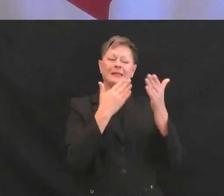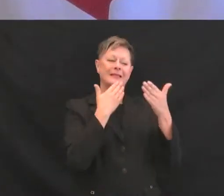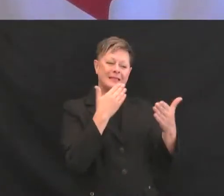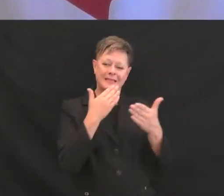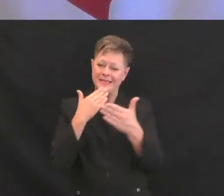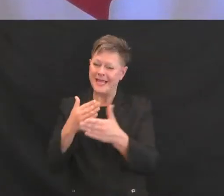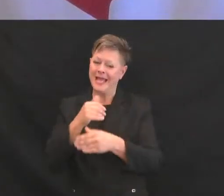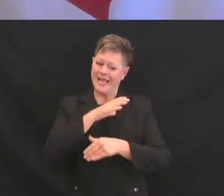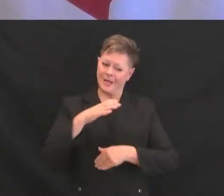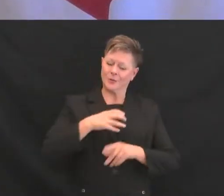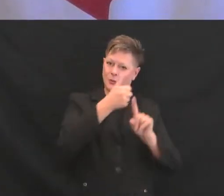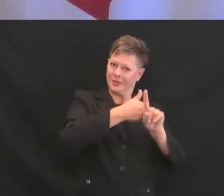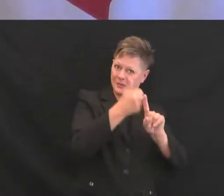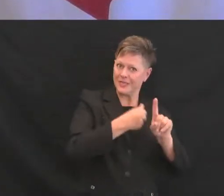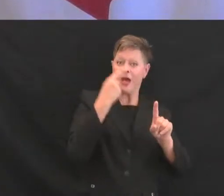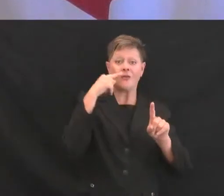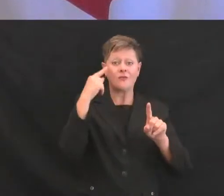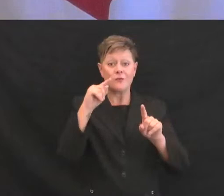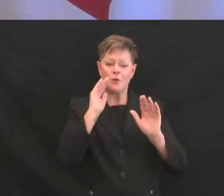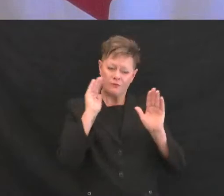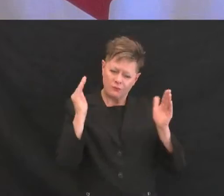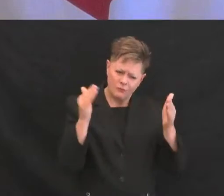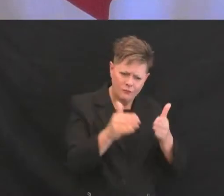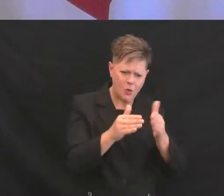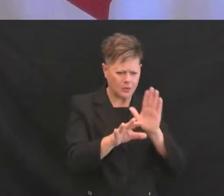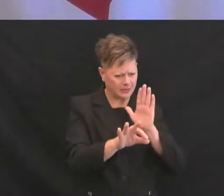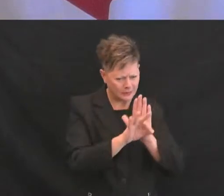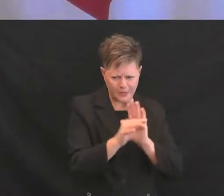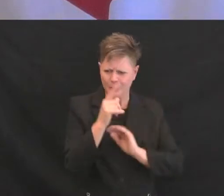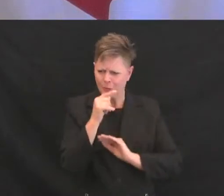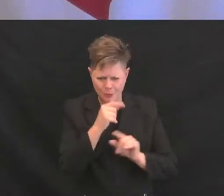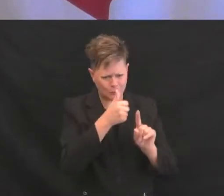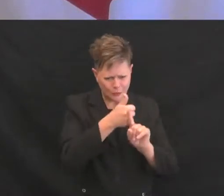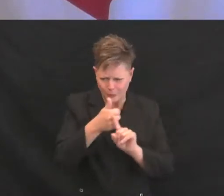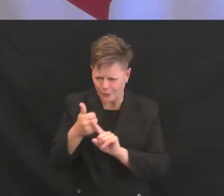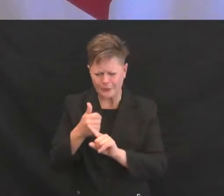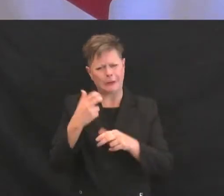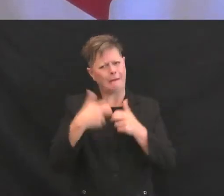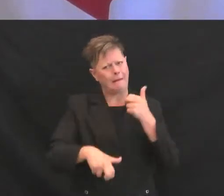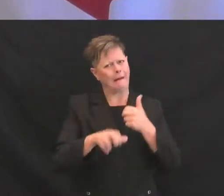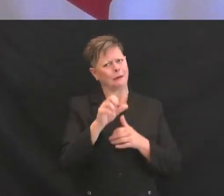their commitment and diligence as they fulfilled a very difficult task.